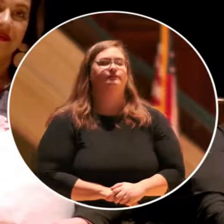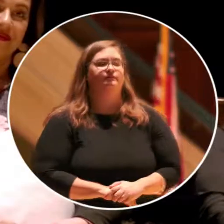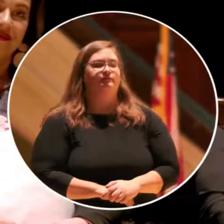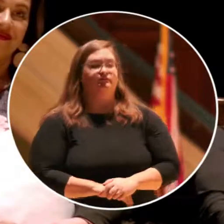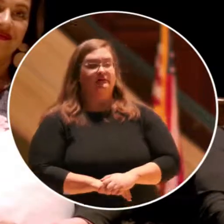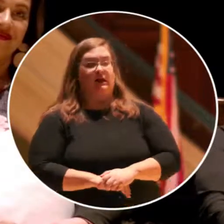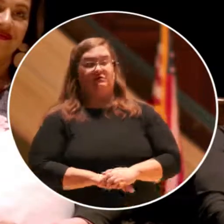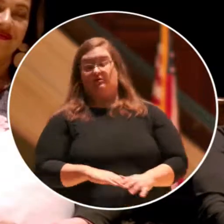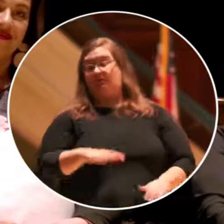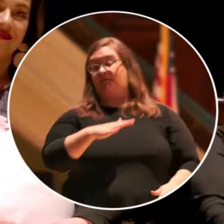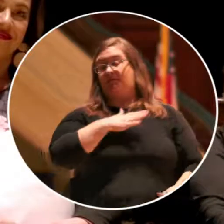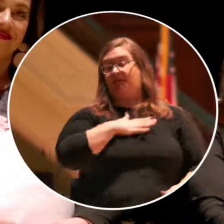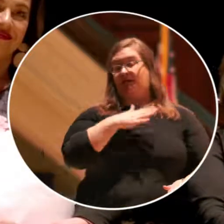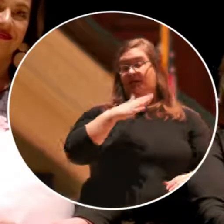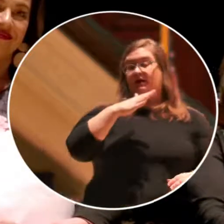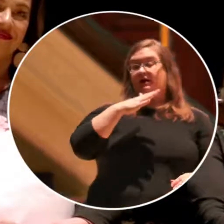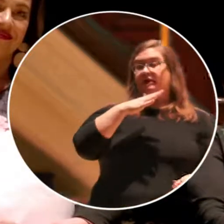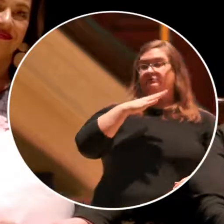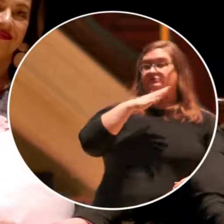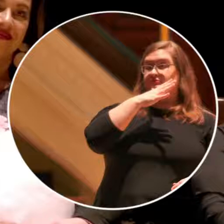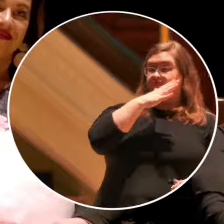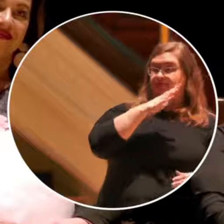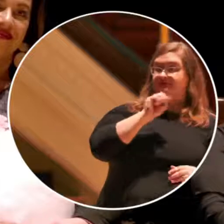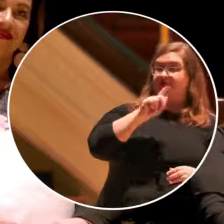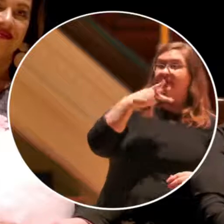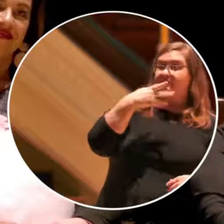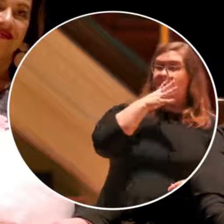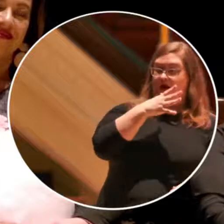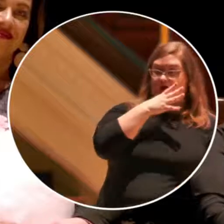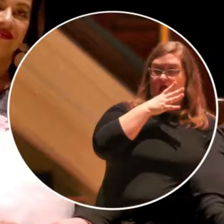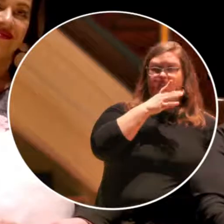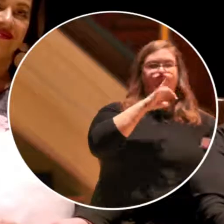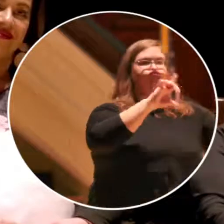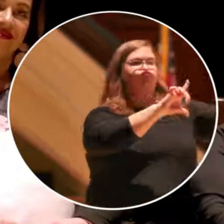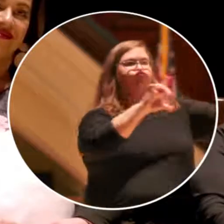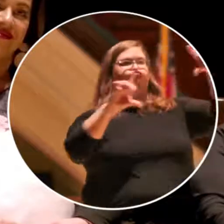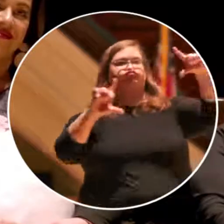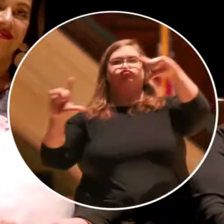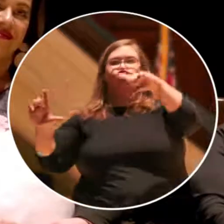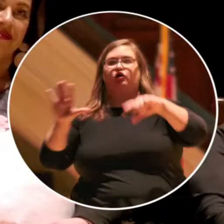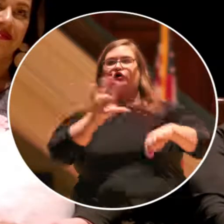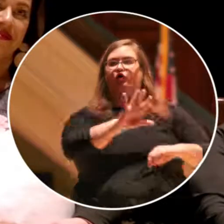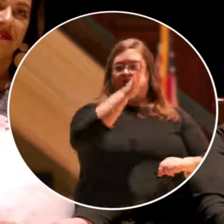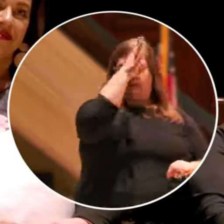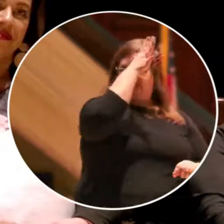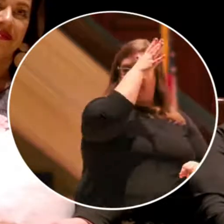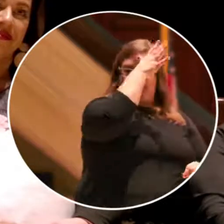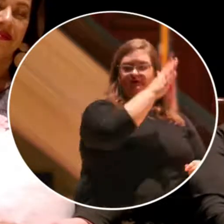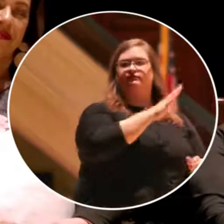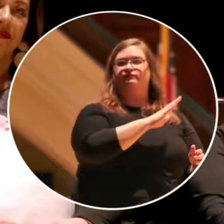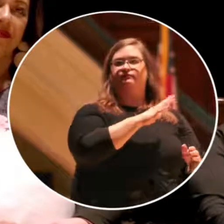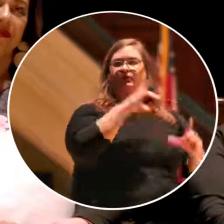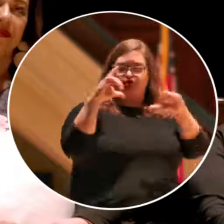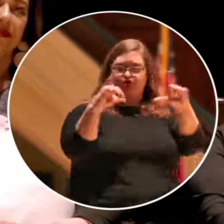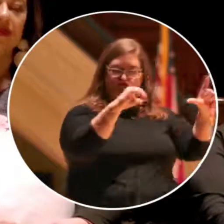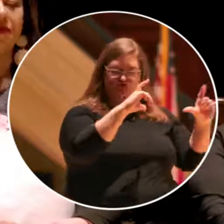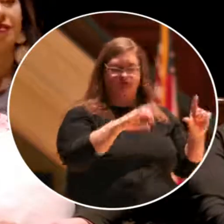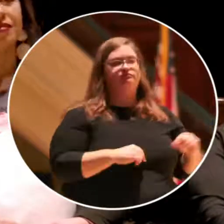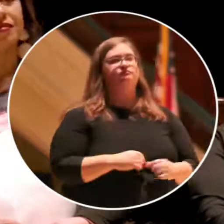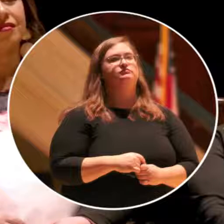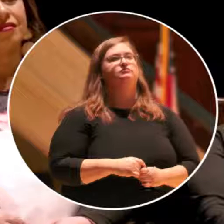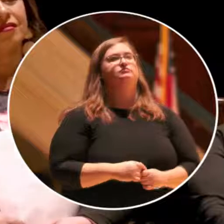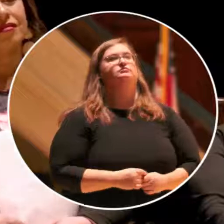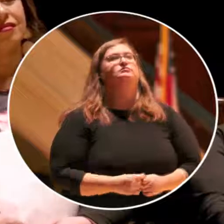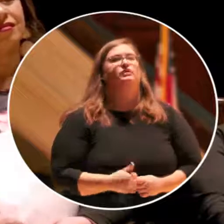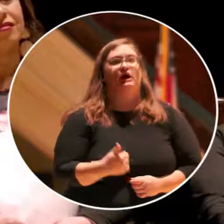her photographs, in the house I grew up in the house they live in now. And they weren't just family. We had a picture of a windmill she had